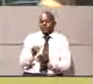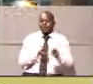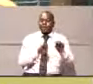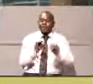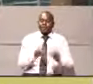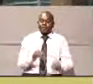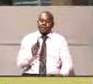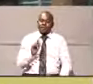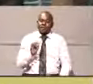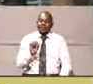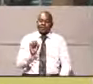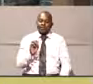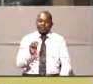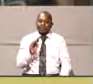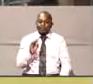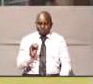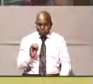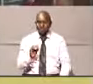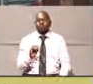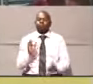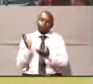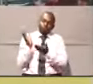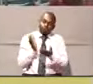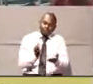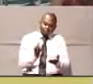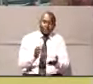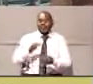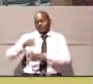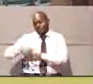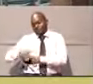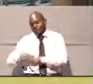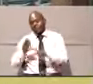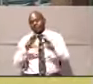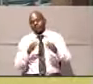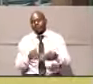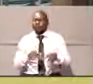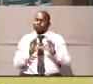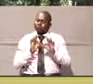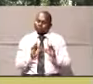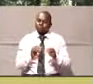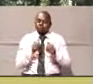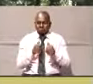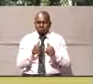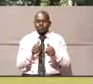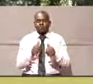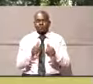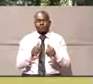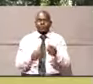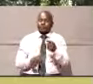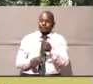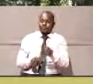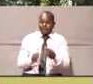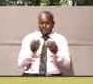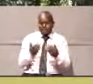Moses Chisembo also revealed that the reception among the traveling South Sudan community has so far been noteworthy. So